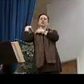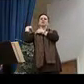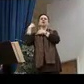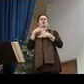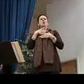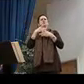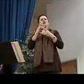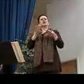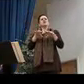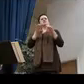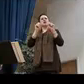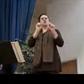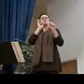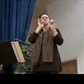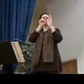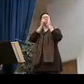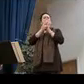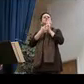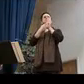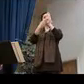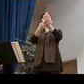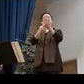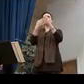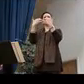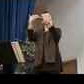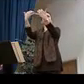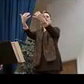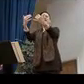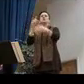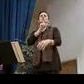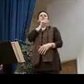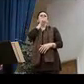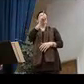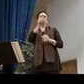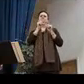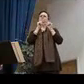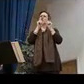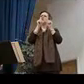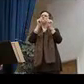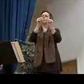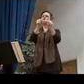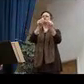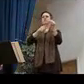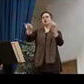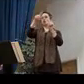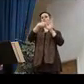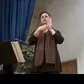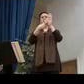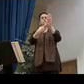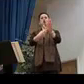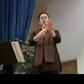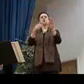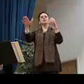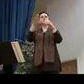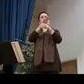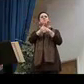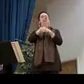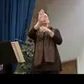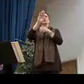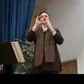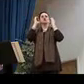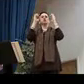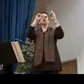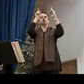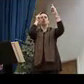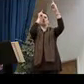to our audience the true perseverance that you have shown to meet your educational goals, complete your credentials,